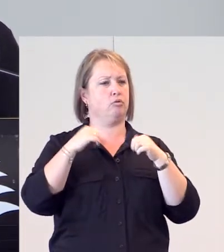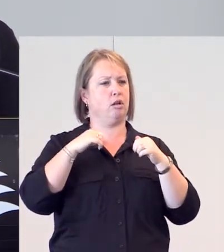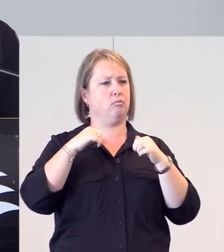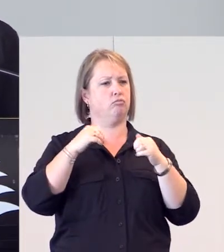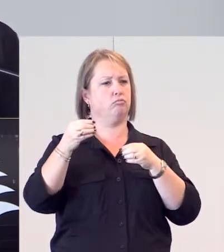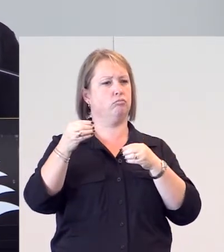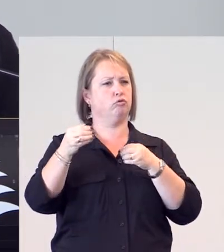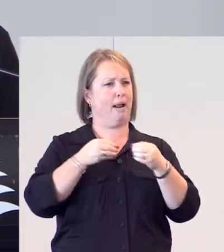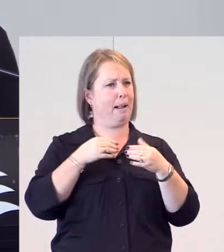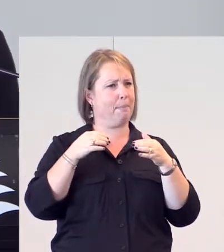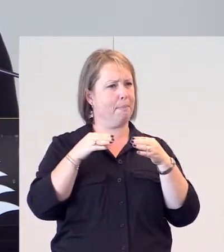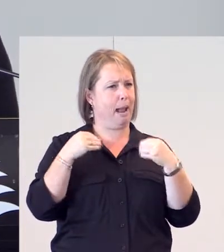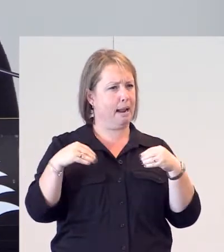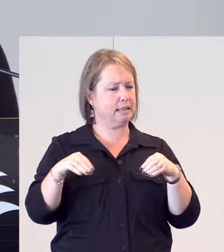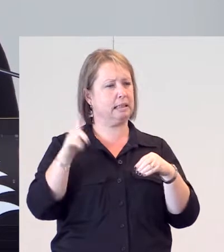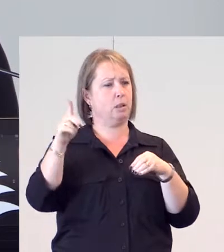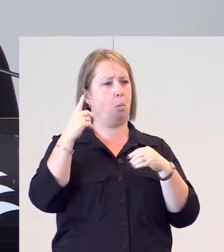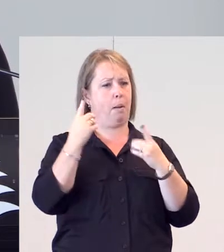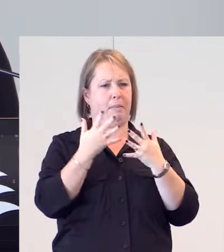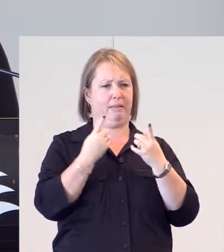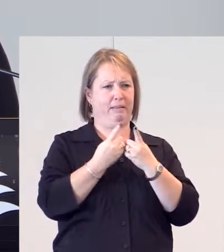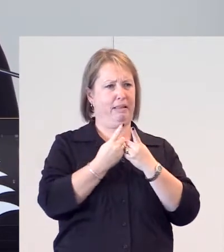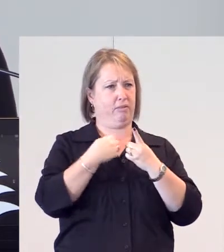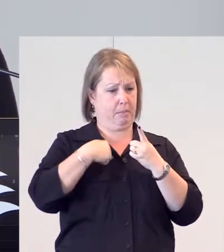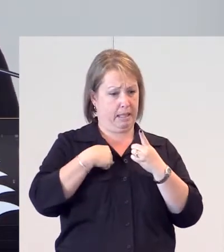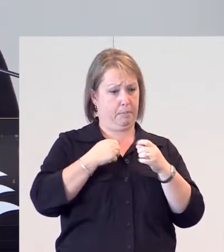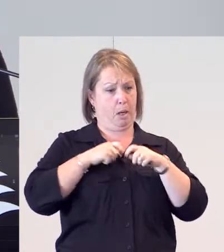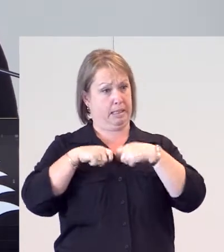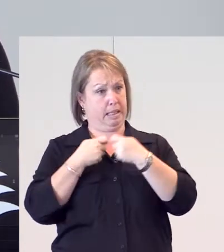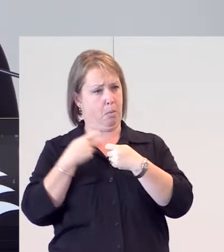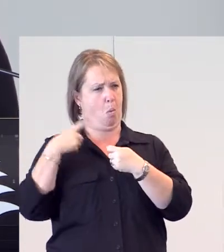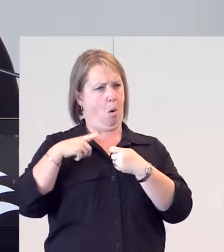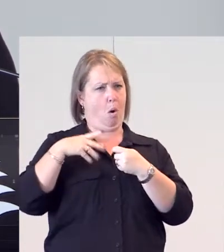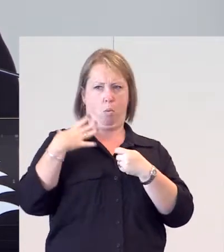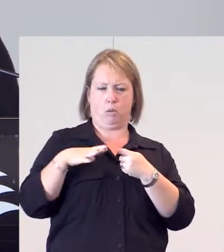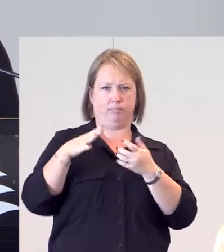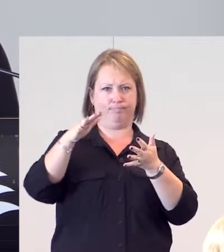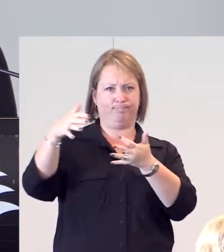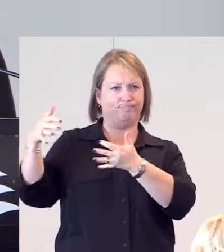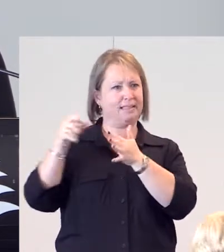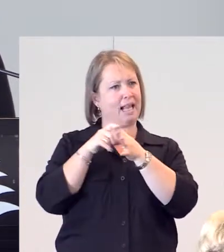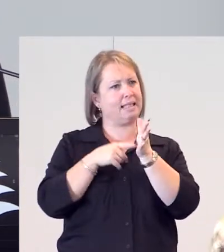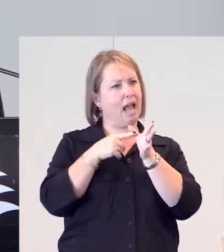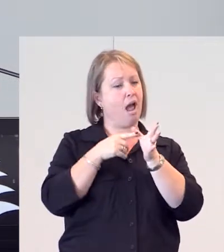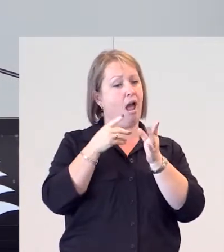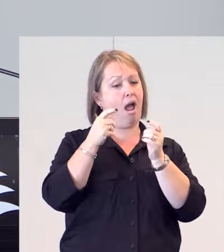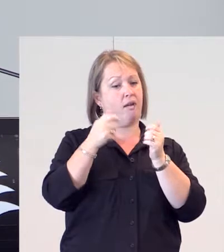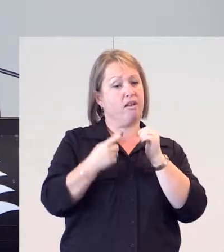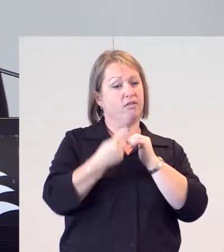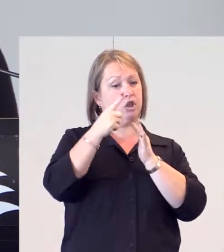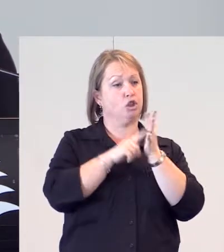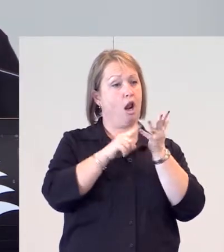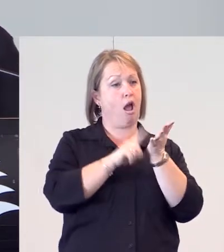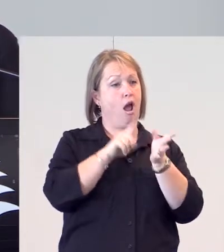main impetus for me and my team wanting to get better data is that from 1st of July all government